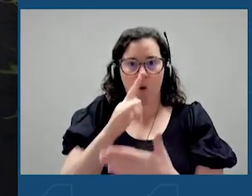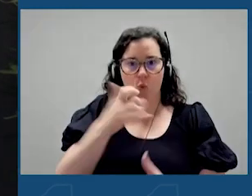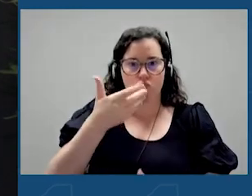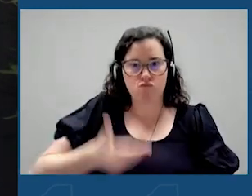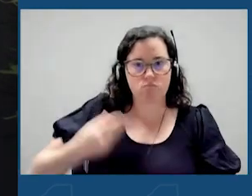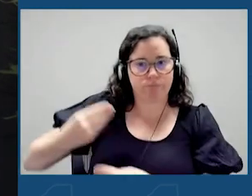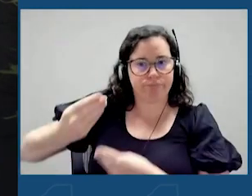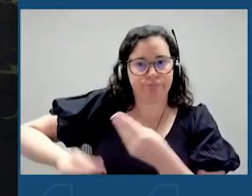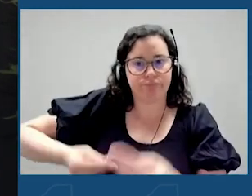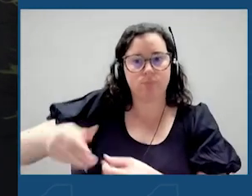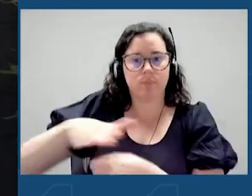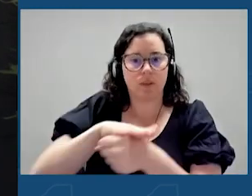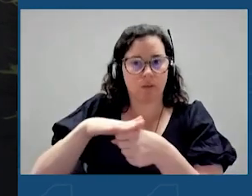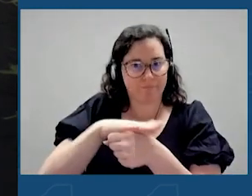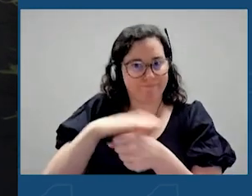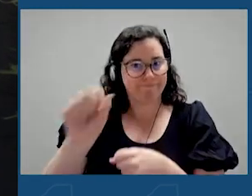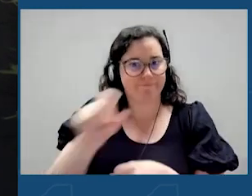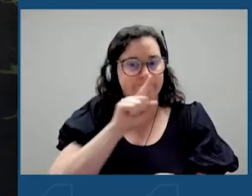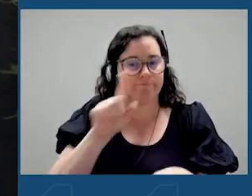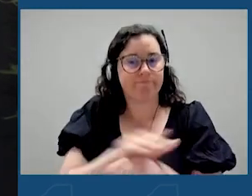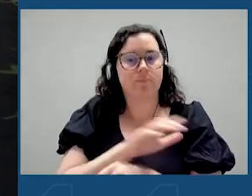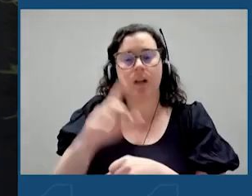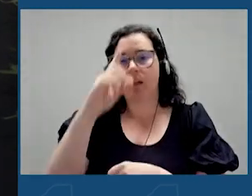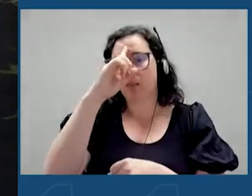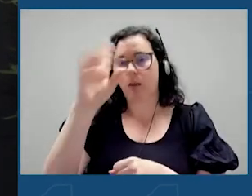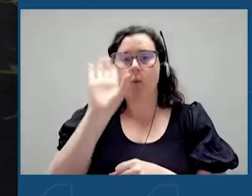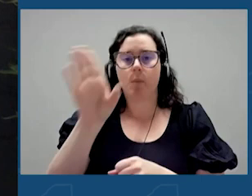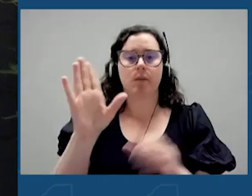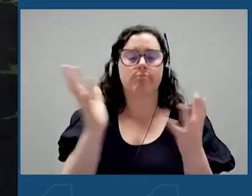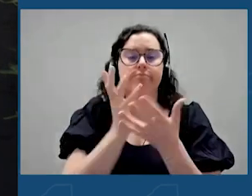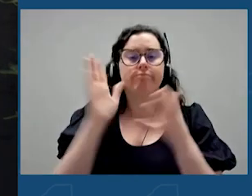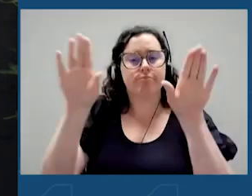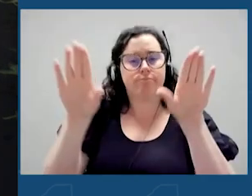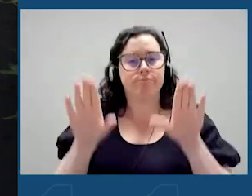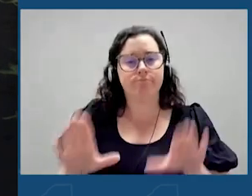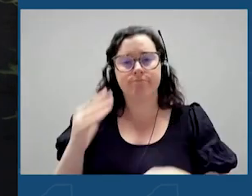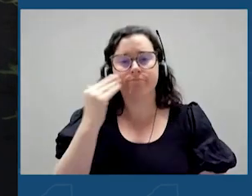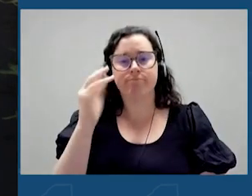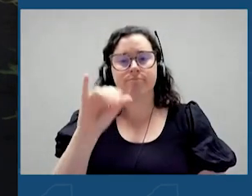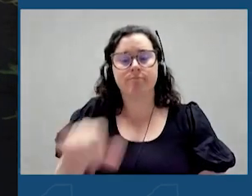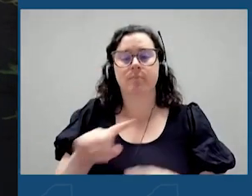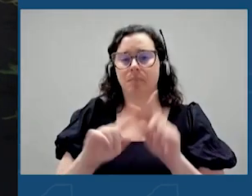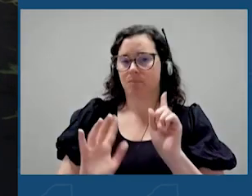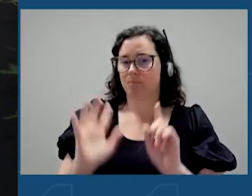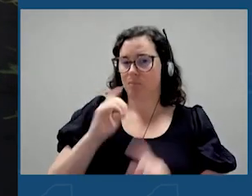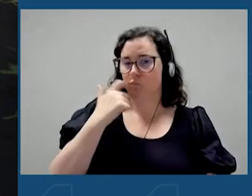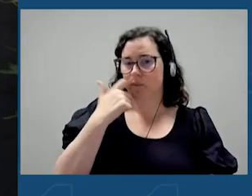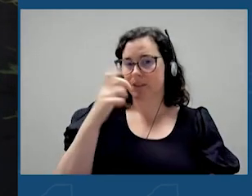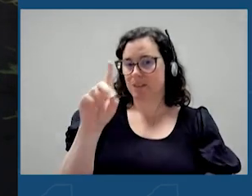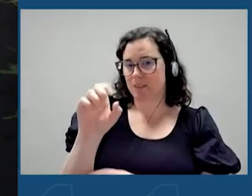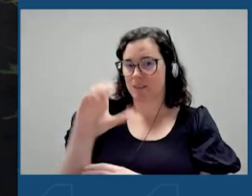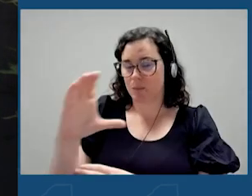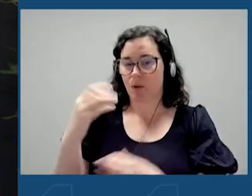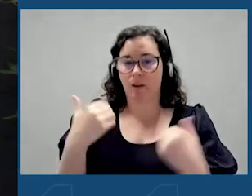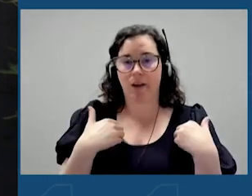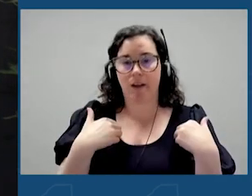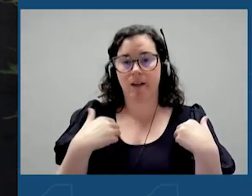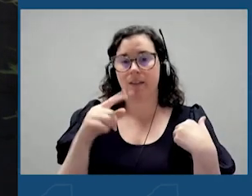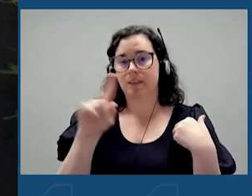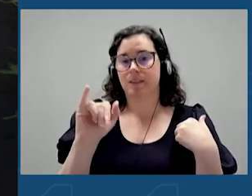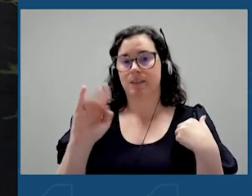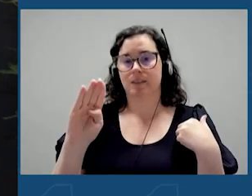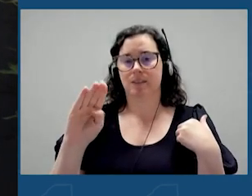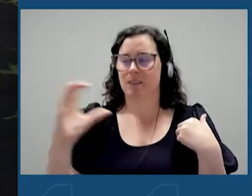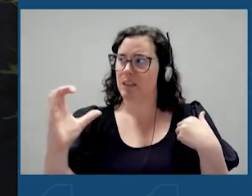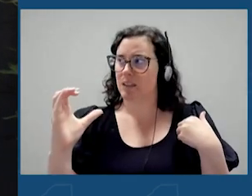I think it's going to be fantastic. And it reminds me, we were just back here in December when we did Zinc 8 Energy. Is that what it